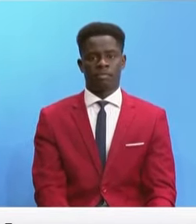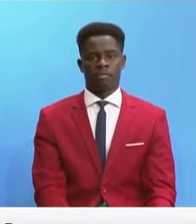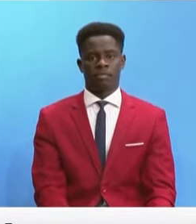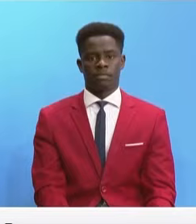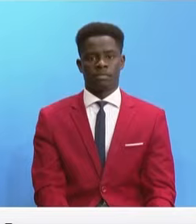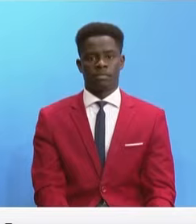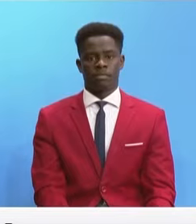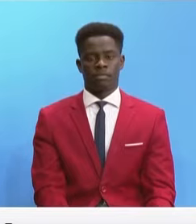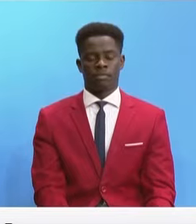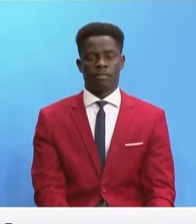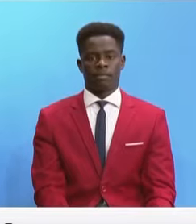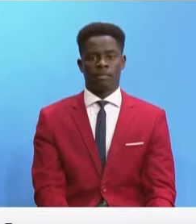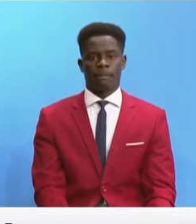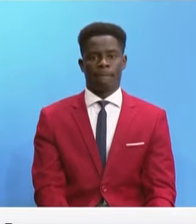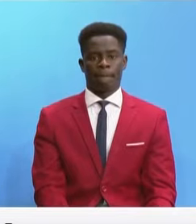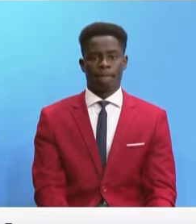July